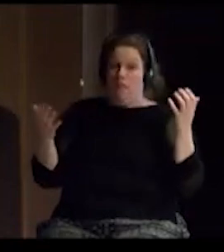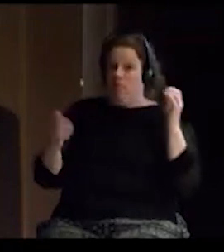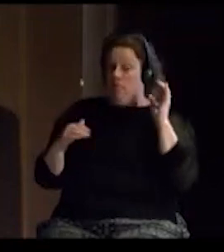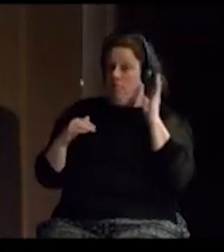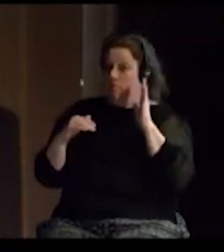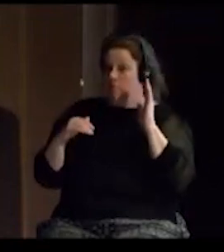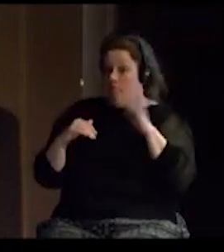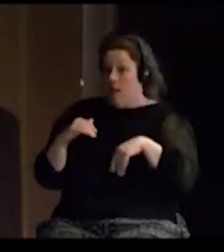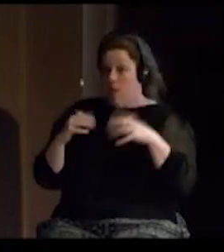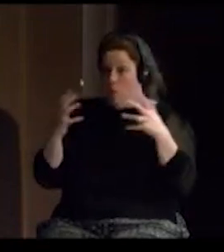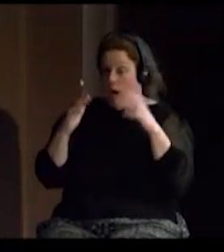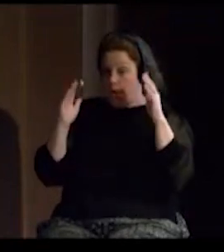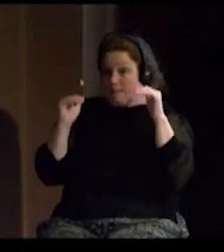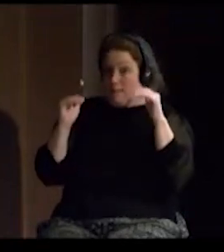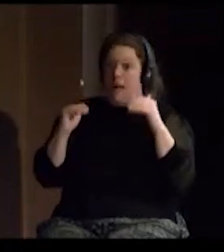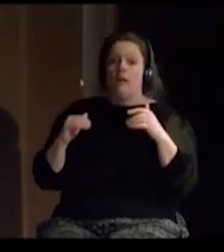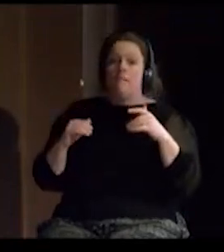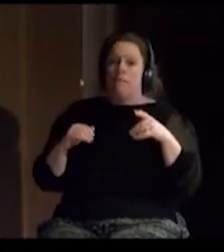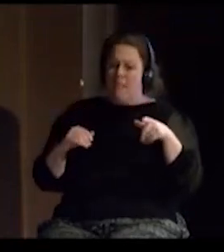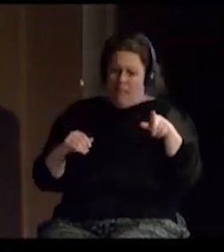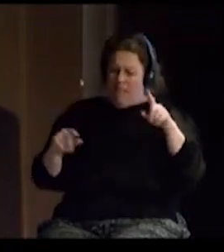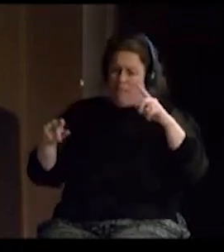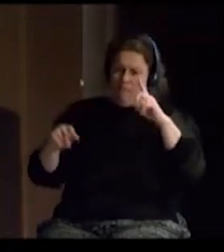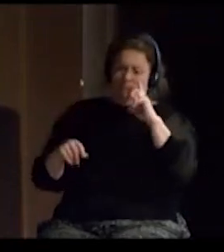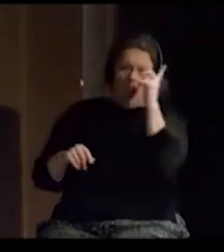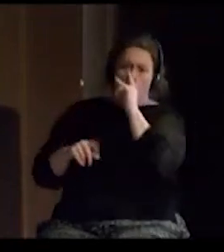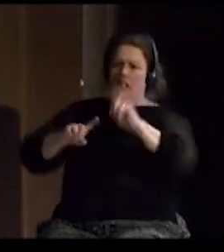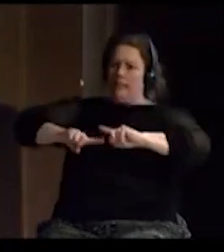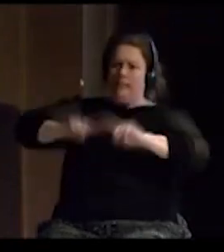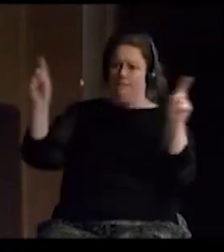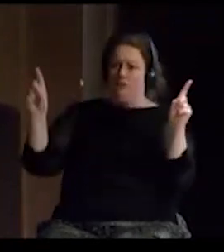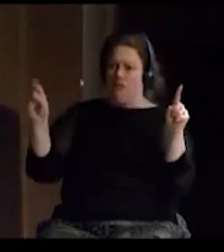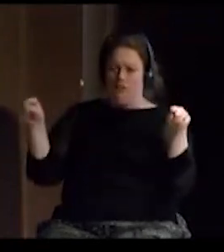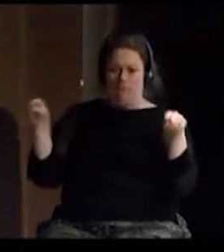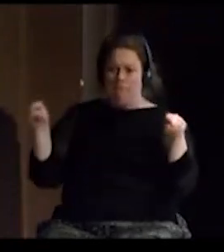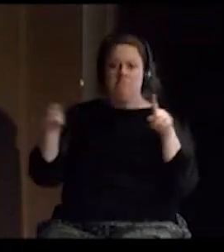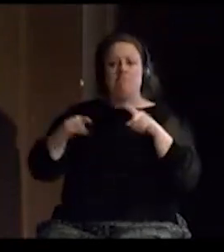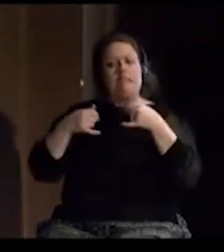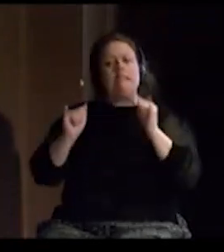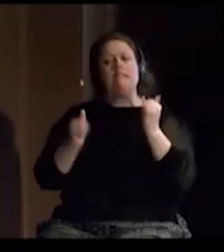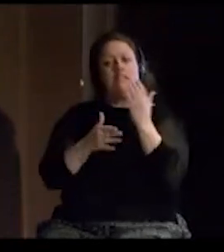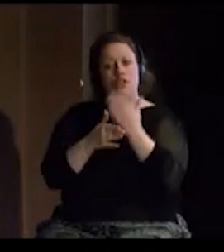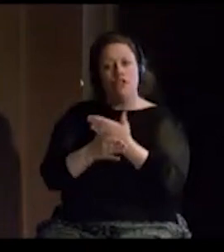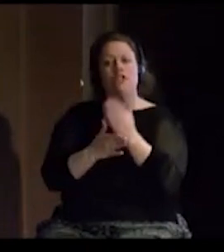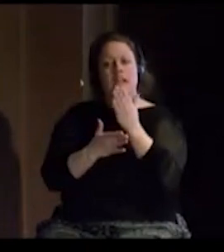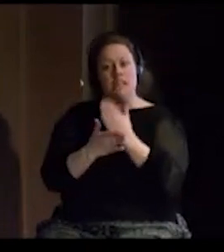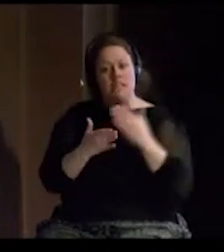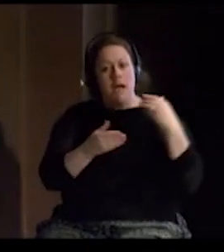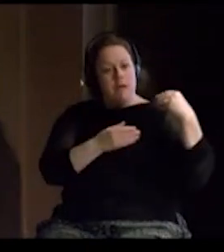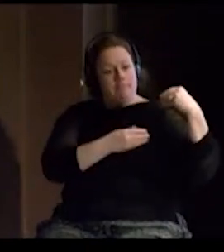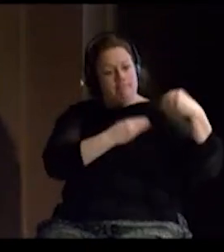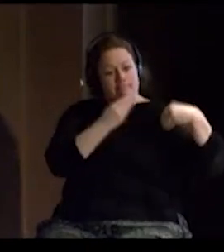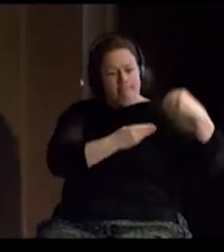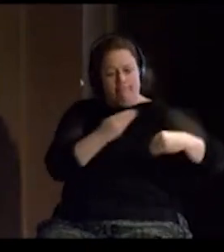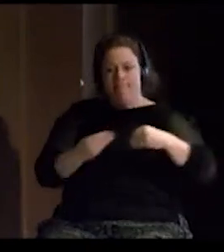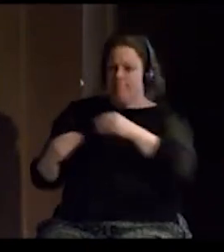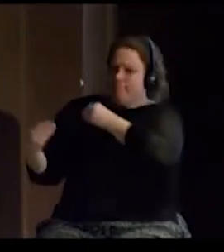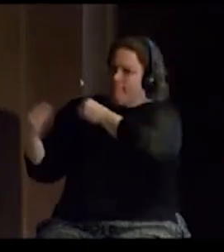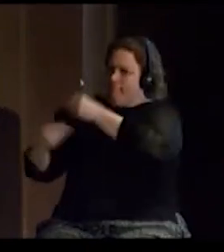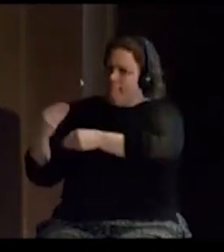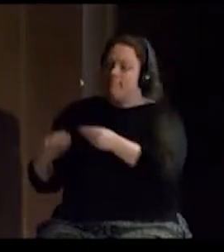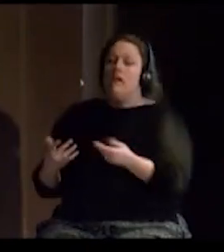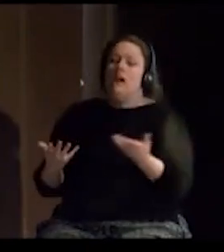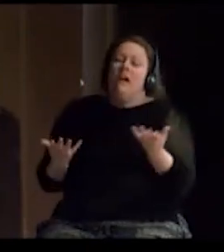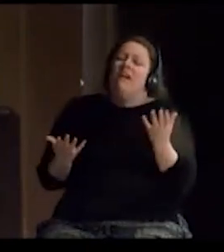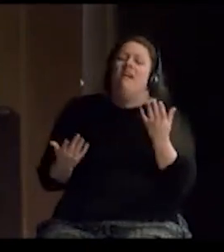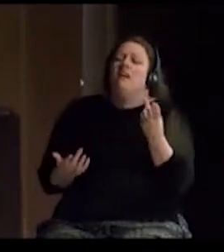despite them looking so different. So yeah, I think that so